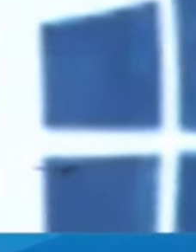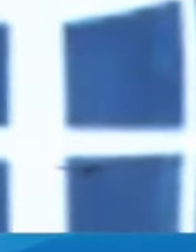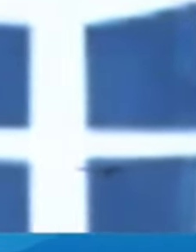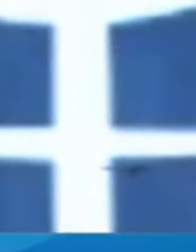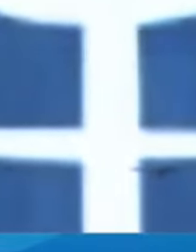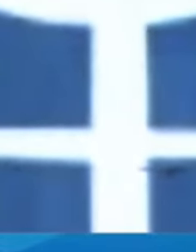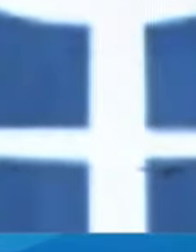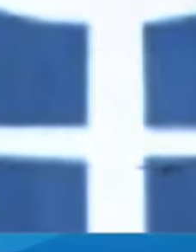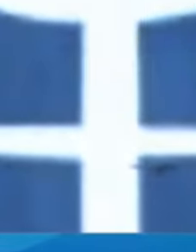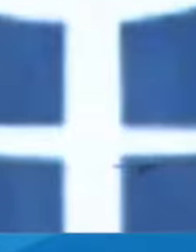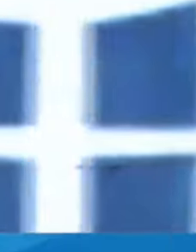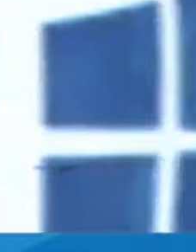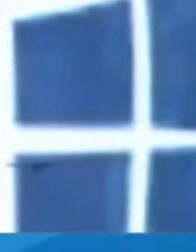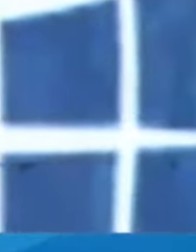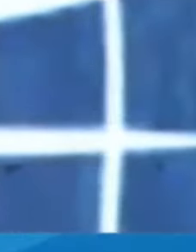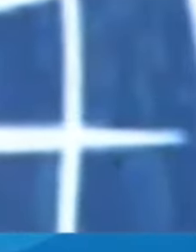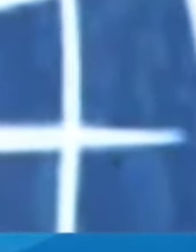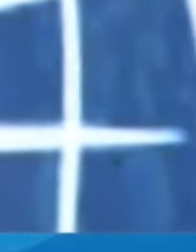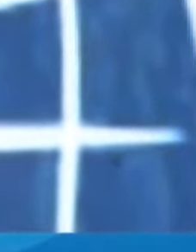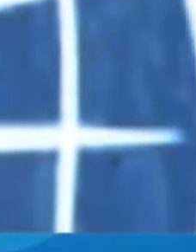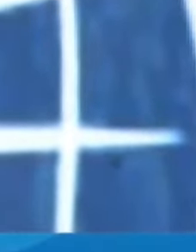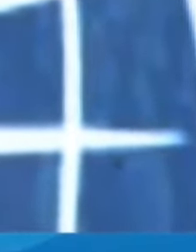my mirle